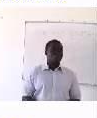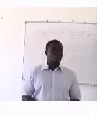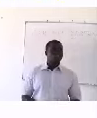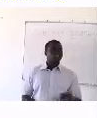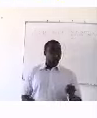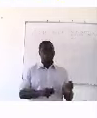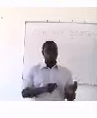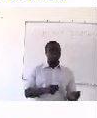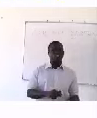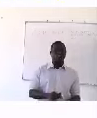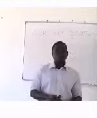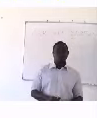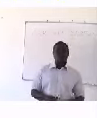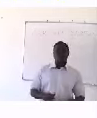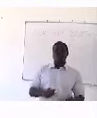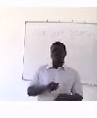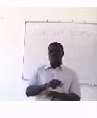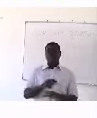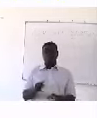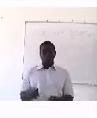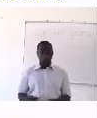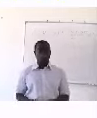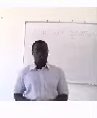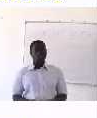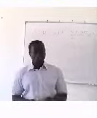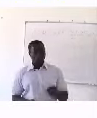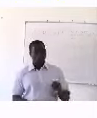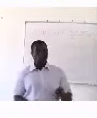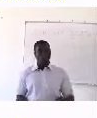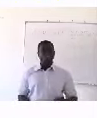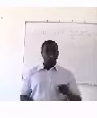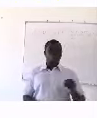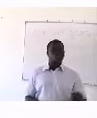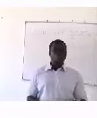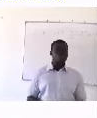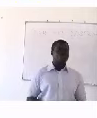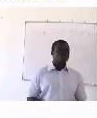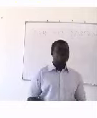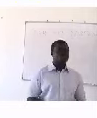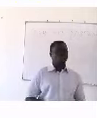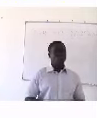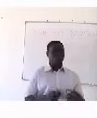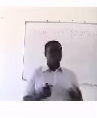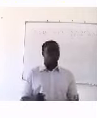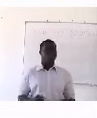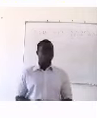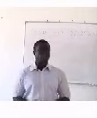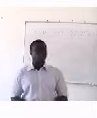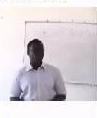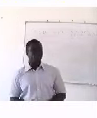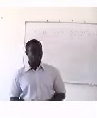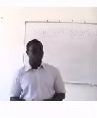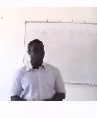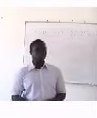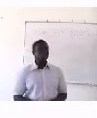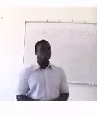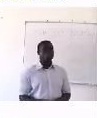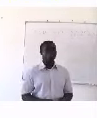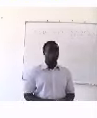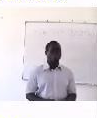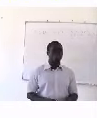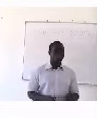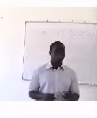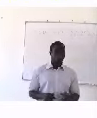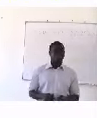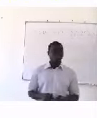So that is not an issue that we cannot smell at all. But some people, they need to go to the hospital for them so that they can be helped. And you also